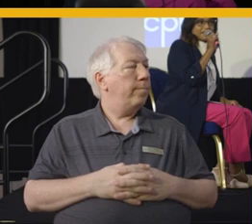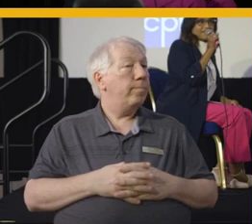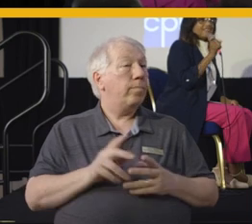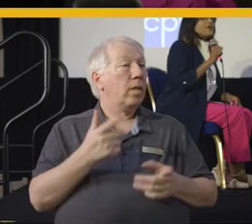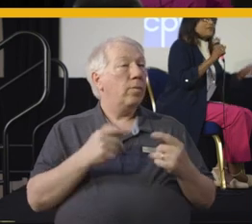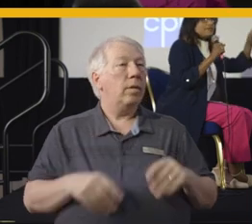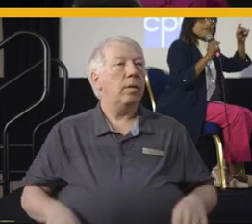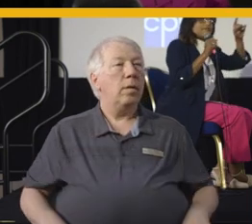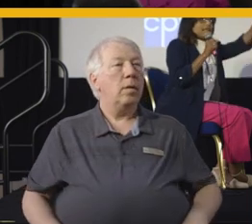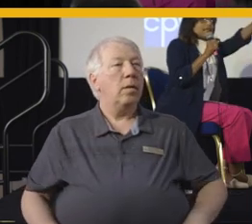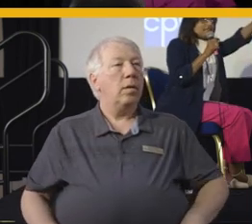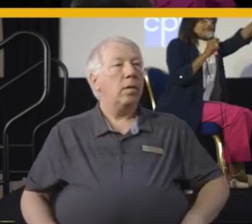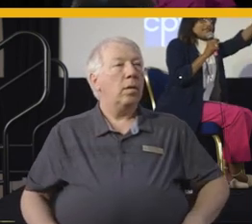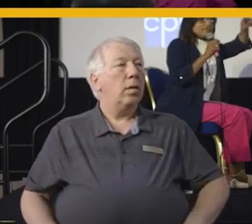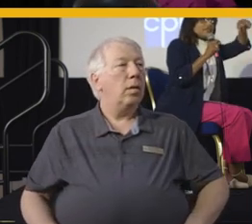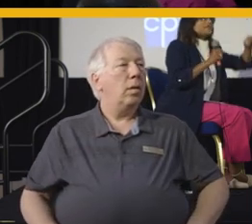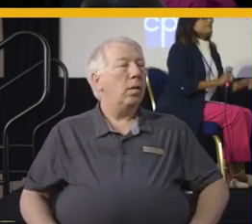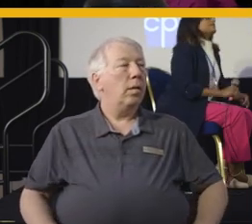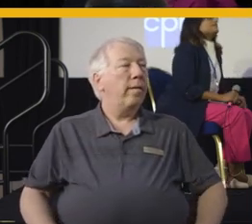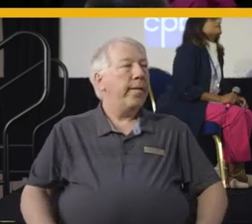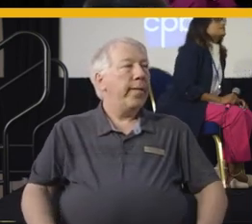Any other questions? Oh, back here.